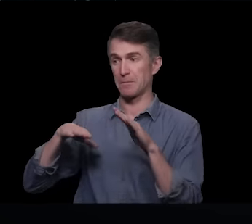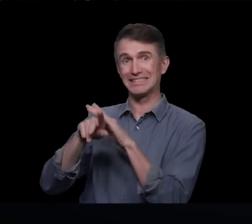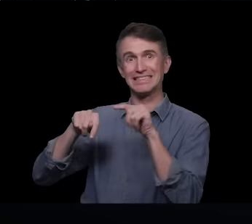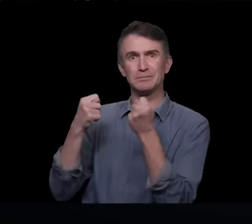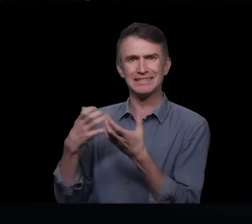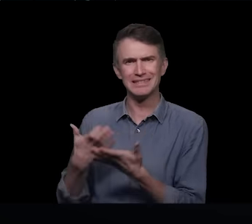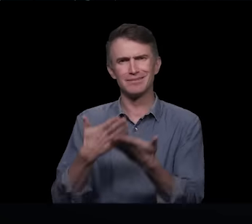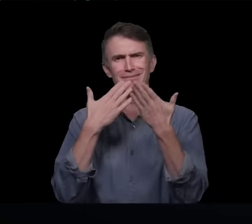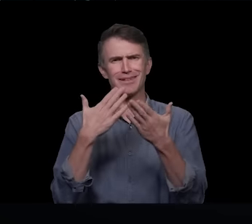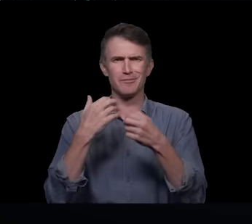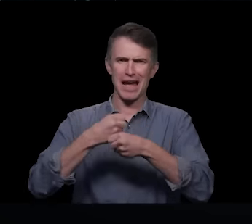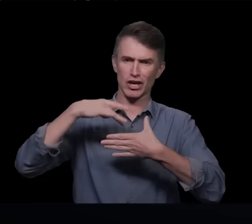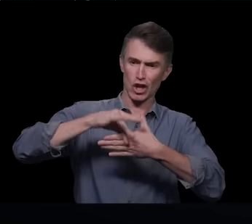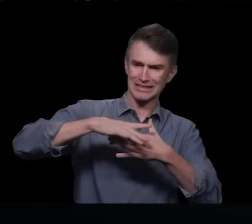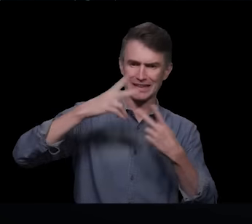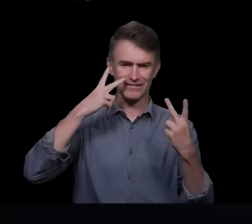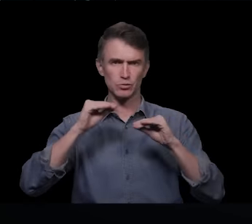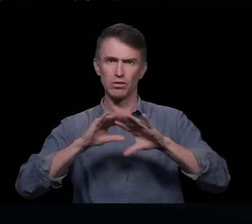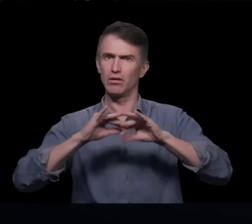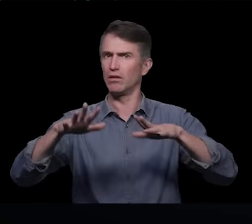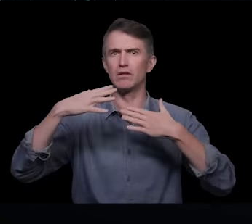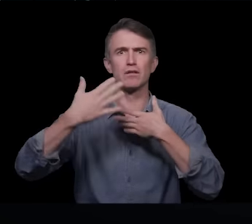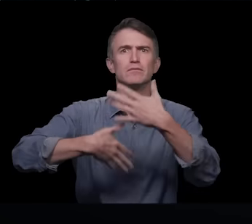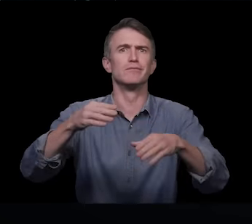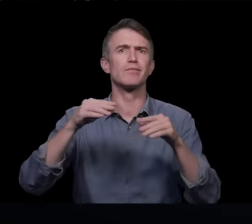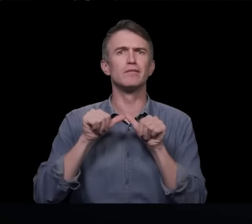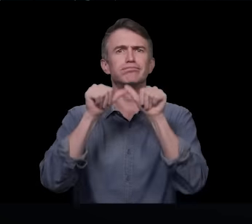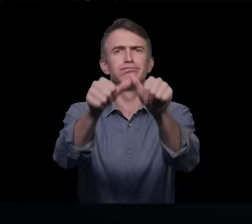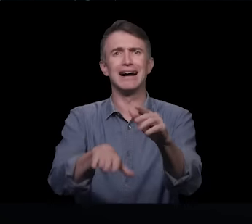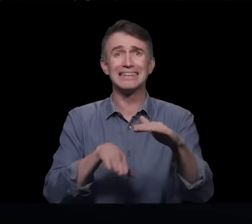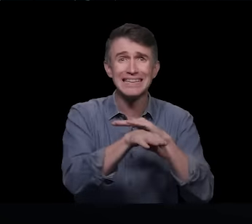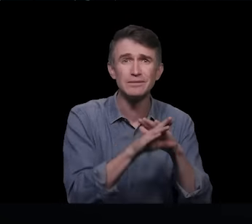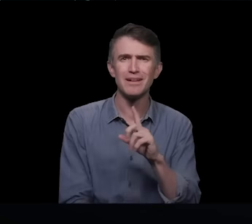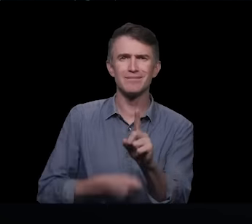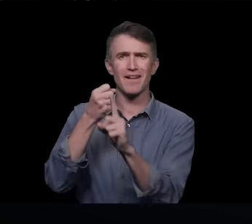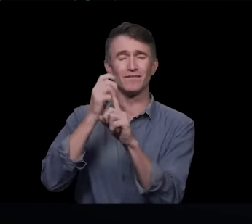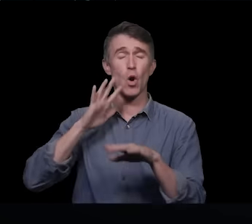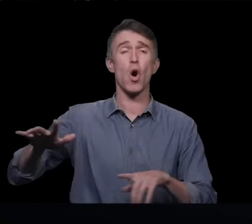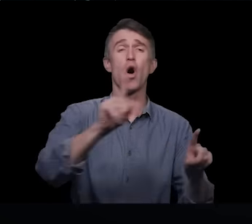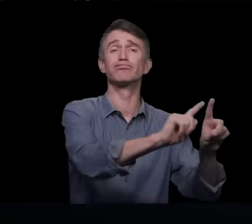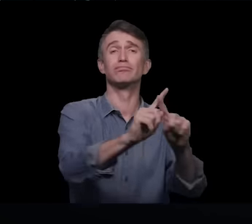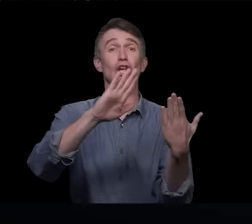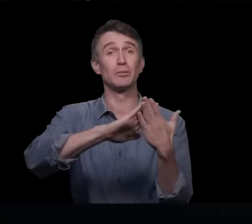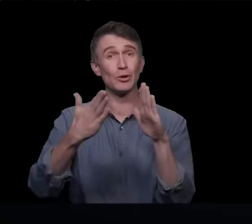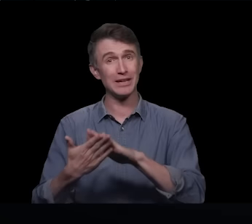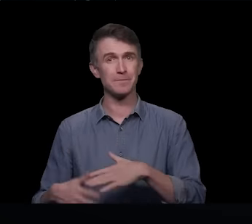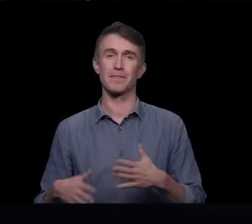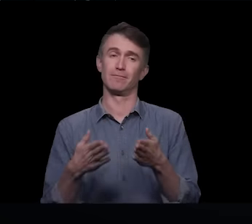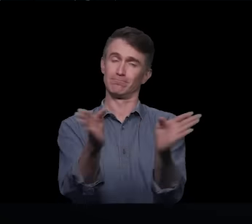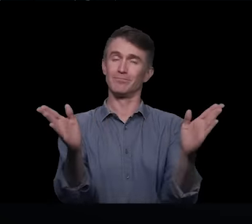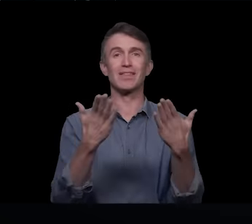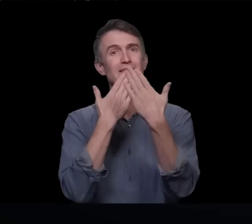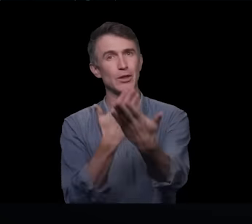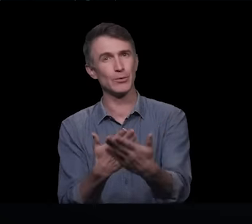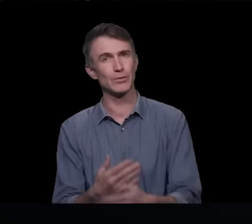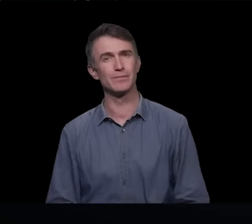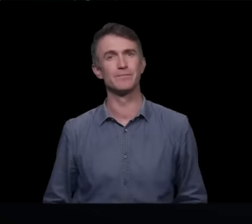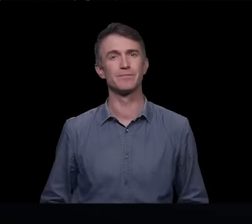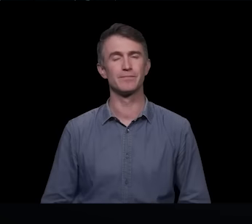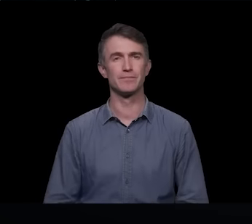accessibility partners who collaborate with us to make our visual media content accessible and impactful for as many communities